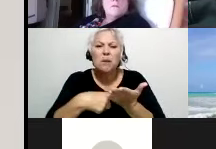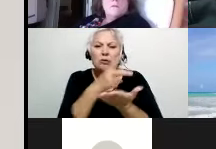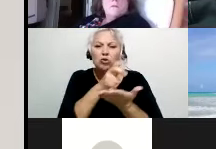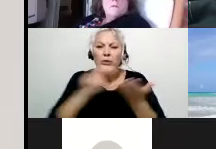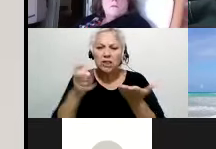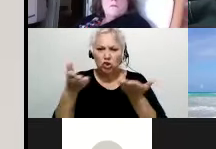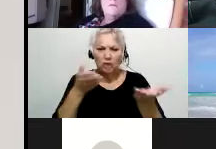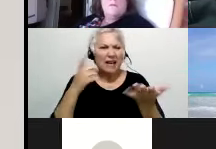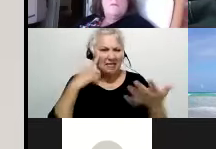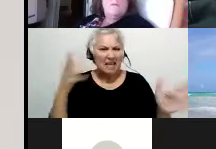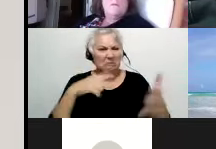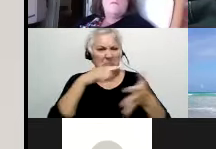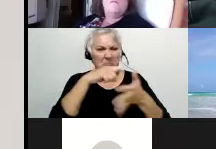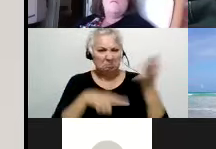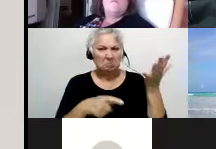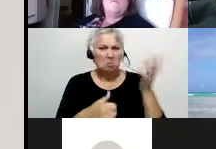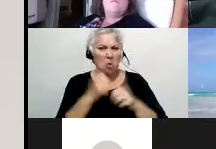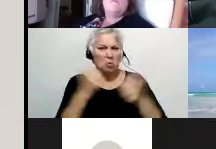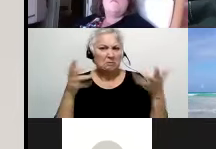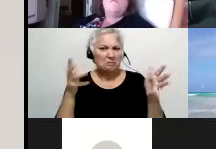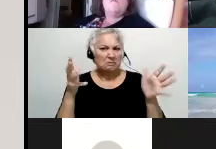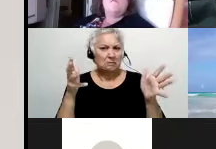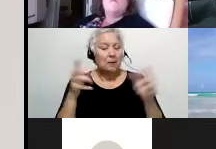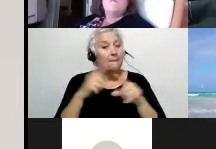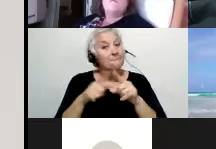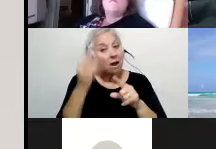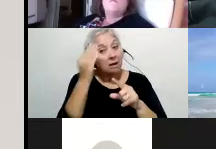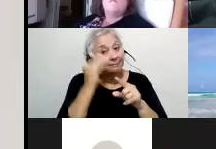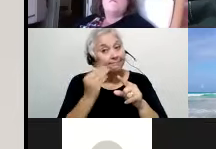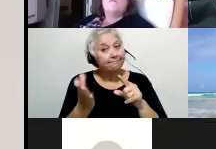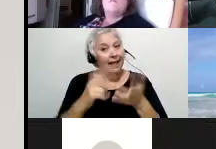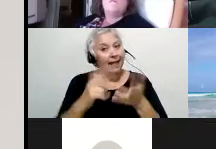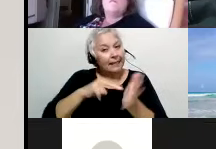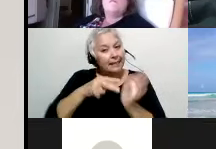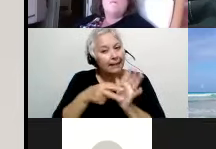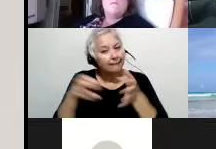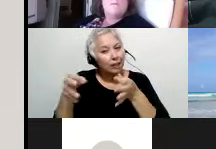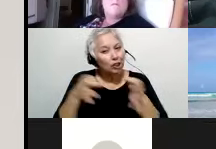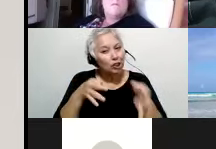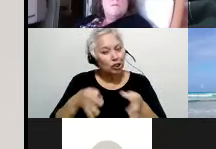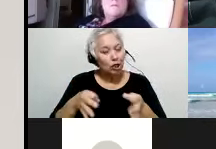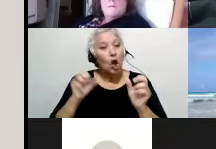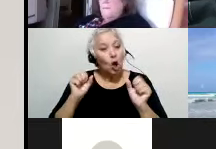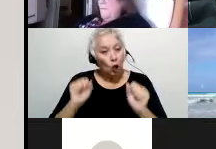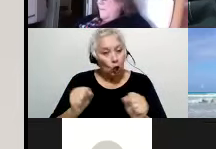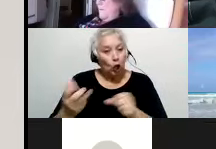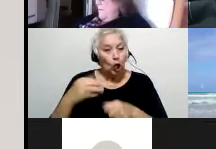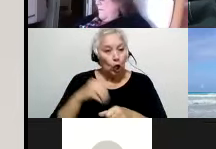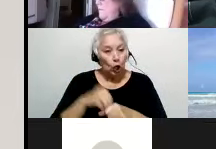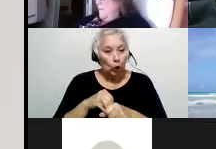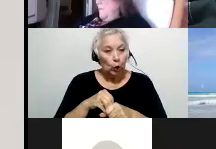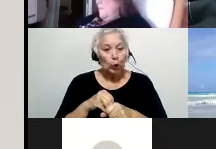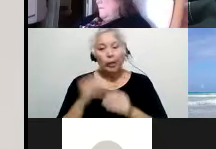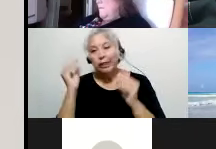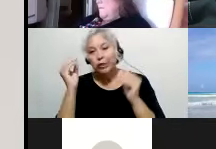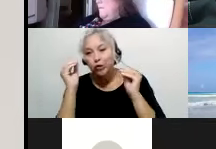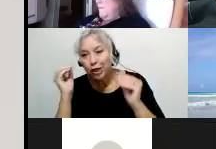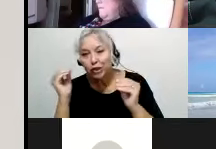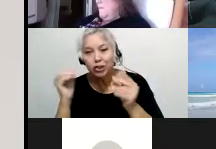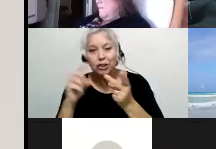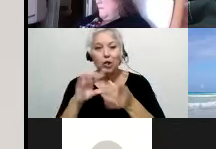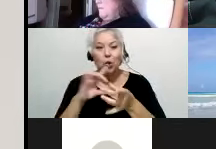think we've covered most of this already, but just wanted to give you that definition that it could include things like instruction,